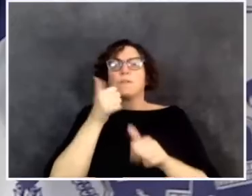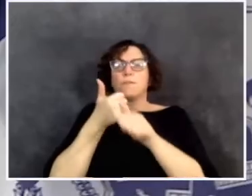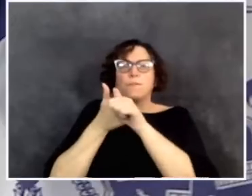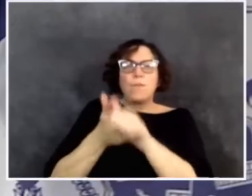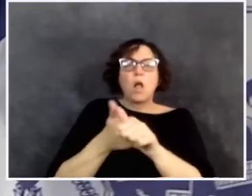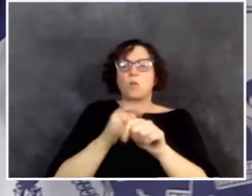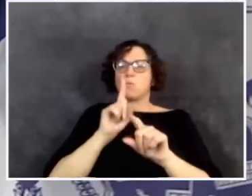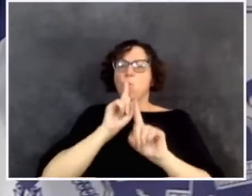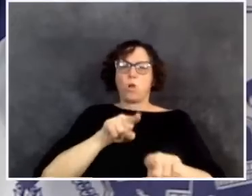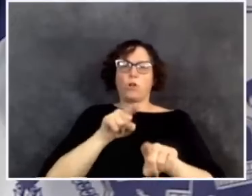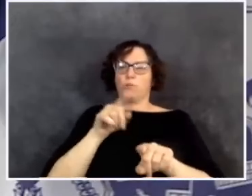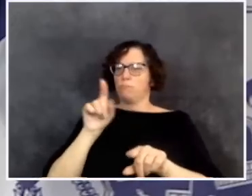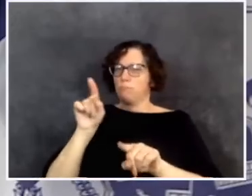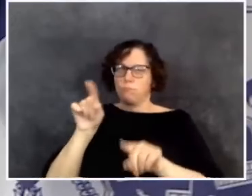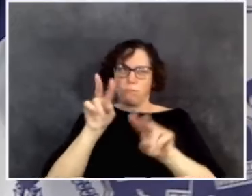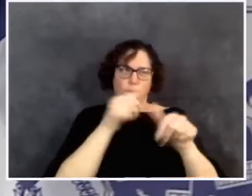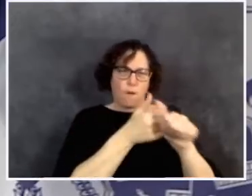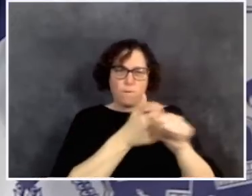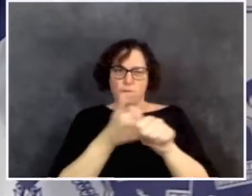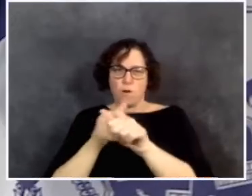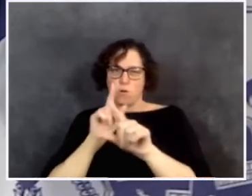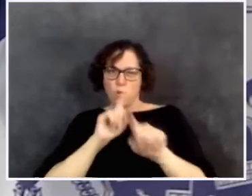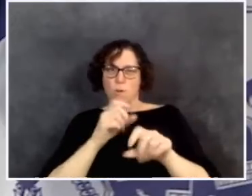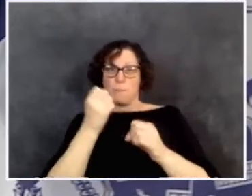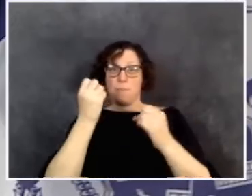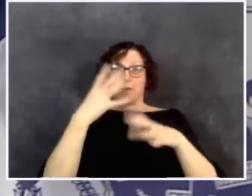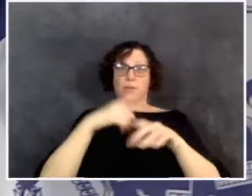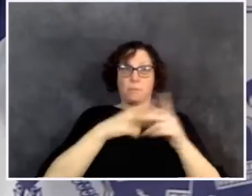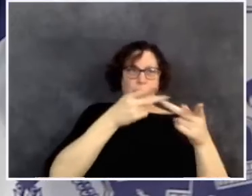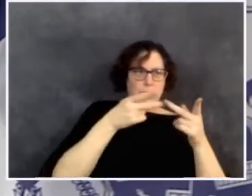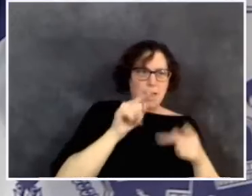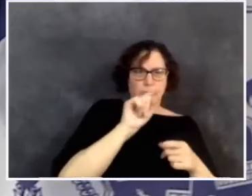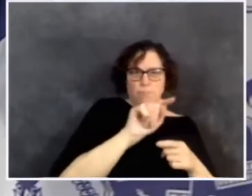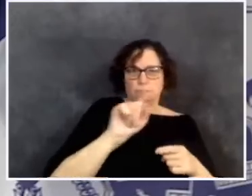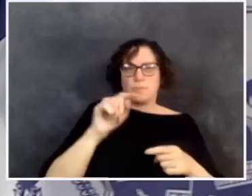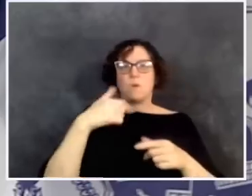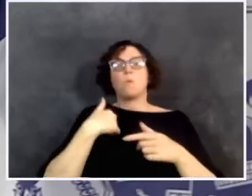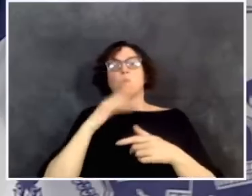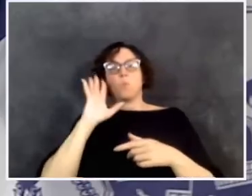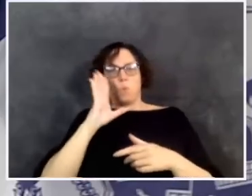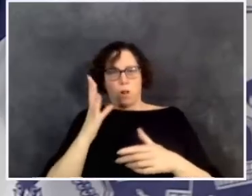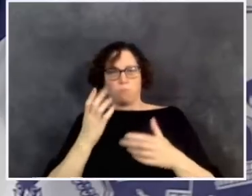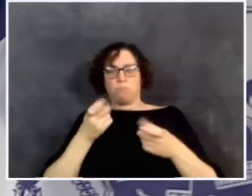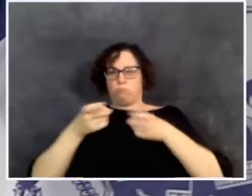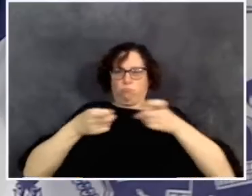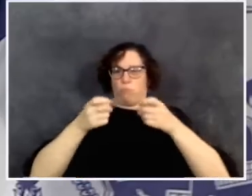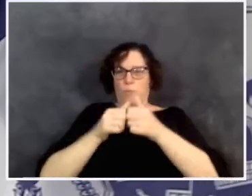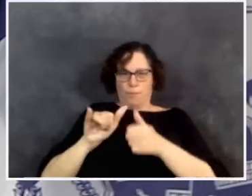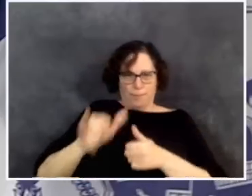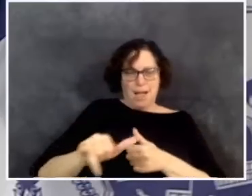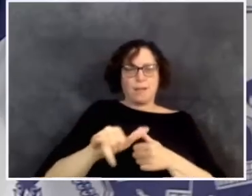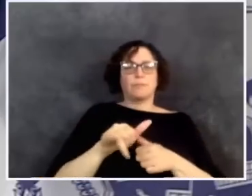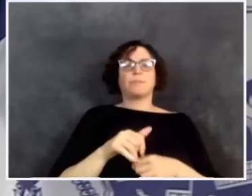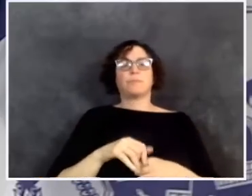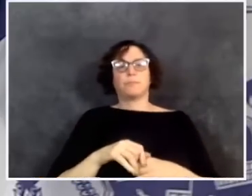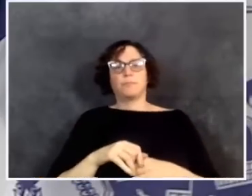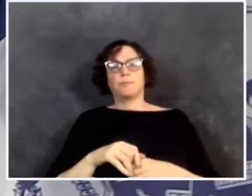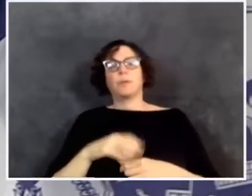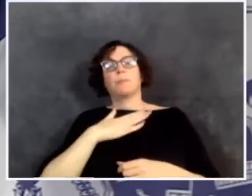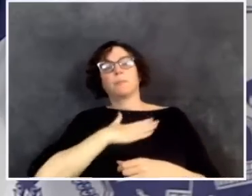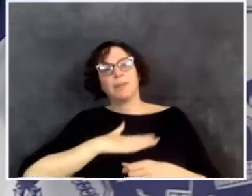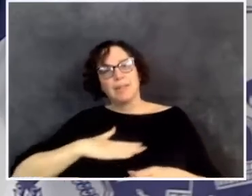rest. Jacob, thank you. Really appreciate that. Keep that information coming in, and everyone else. And again, that's a good